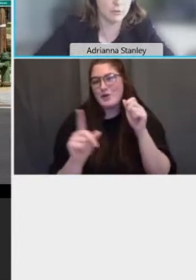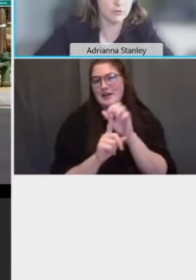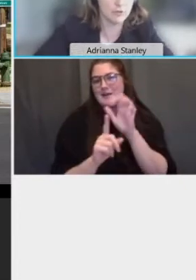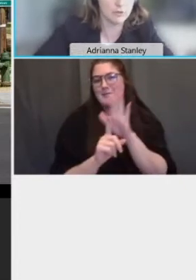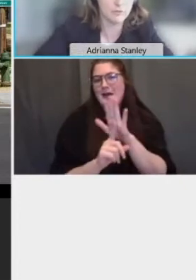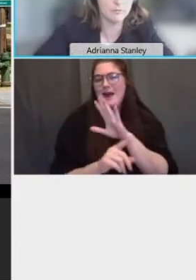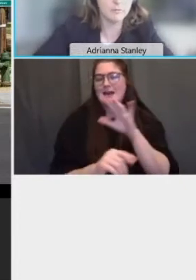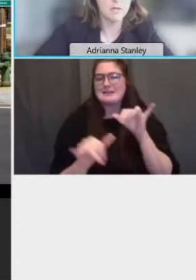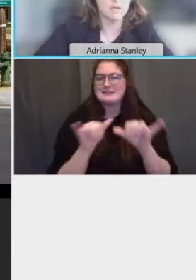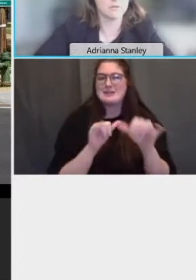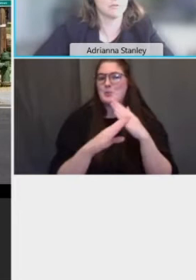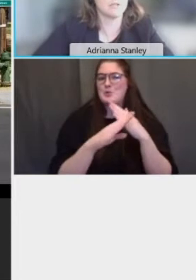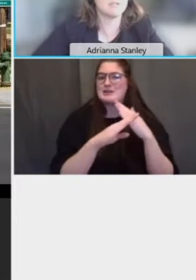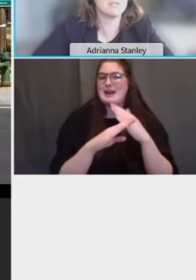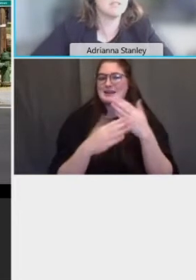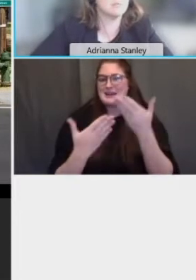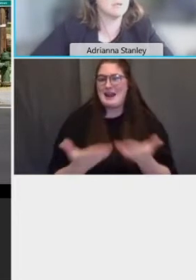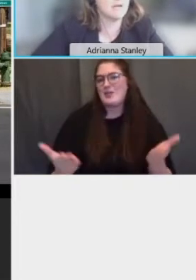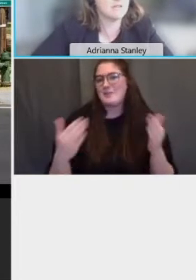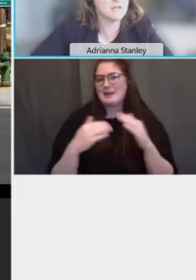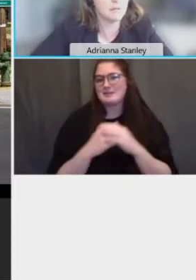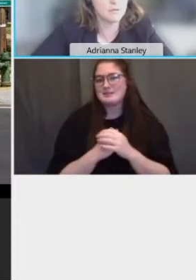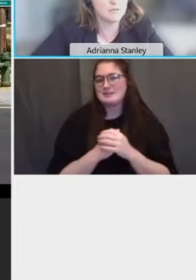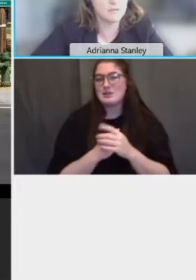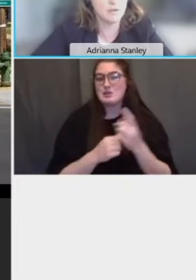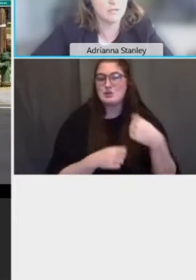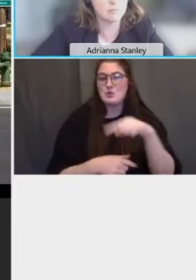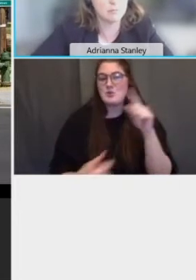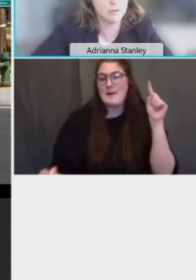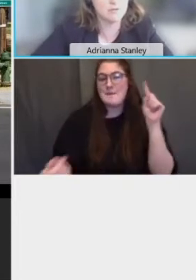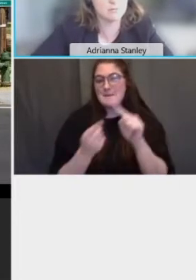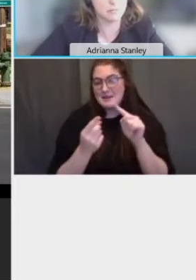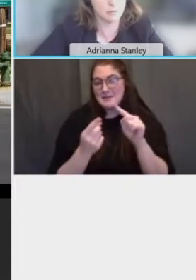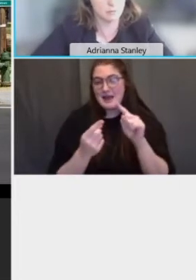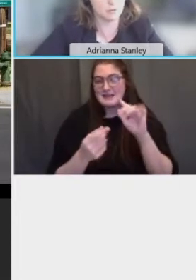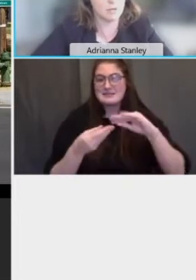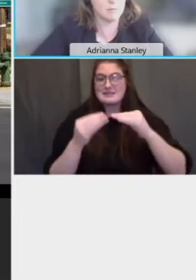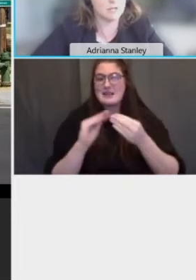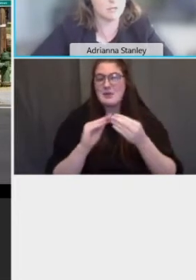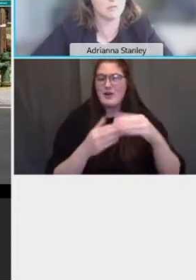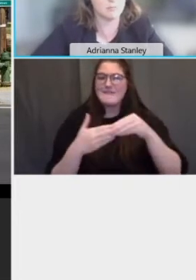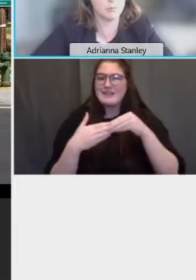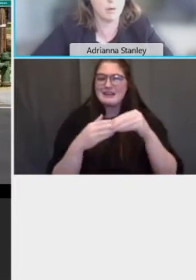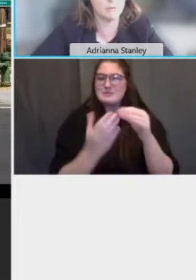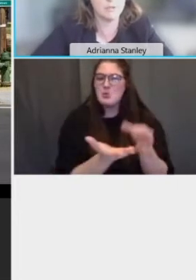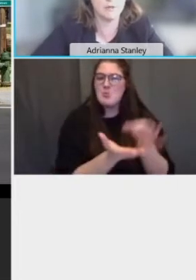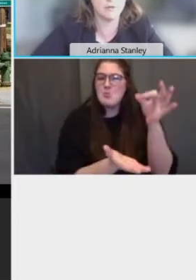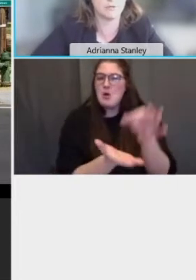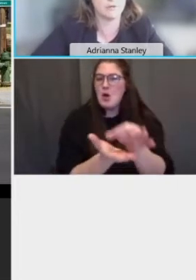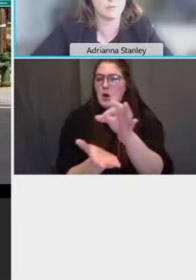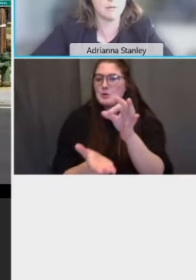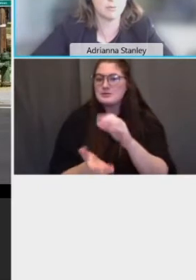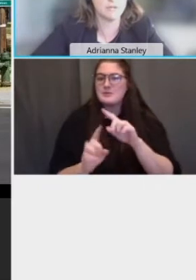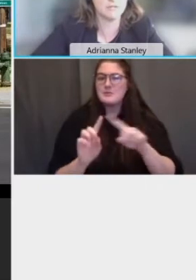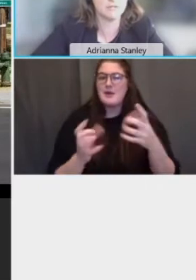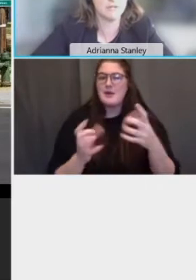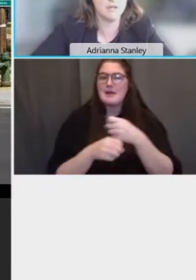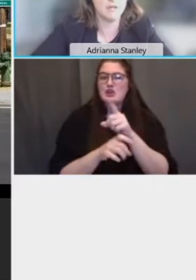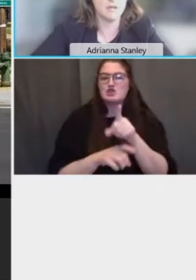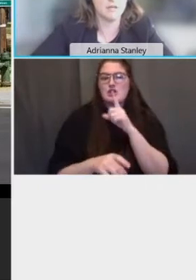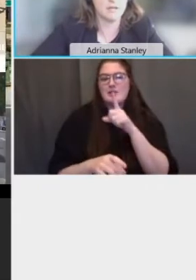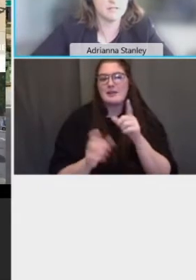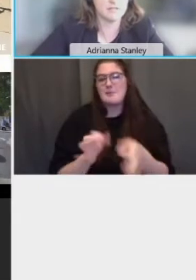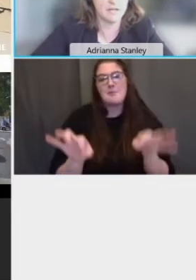in the form of the curve. So we're going to seek to minimize the number of those flexible posts, but we're going to make sure that they're prominent and that they're in the right